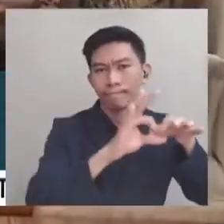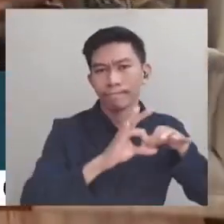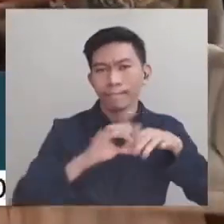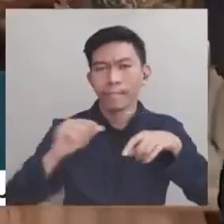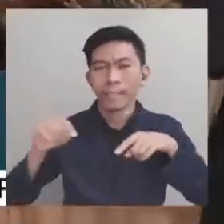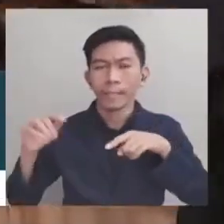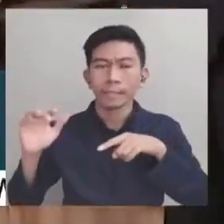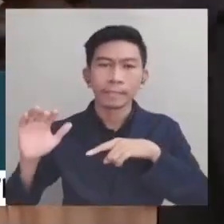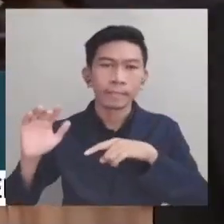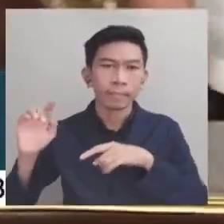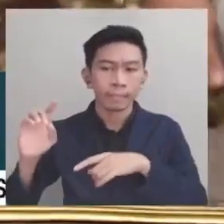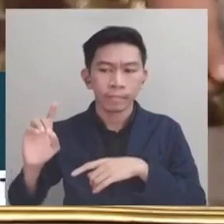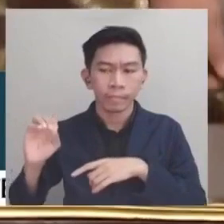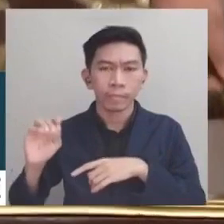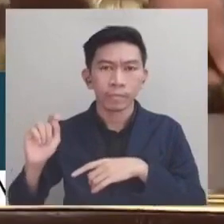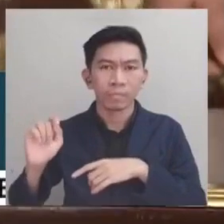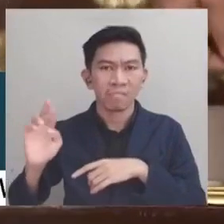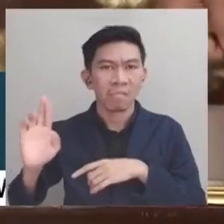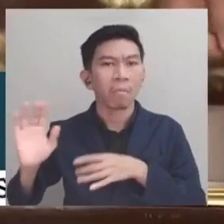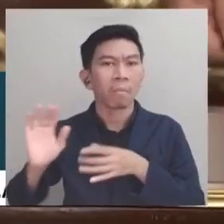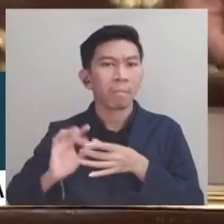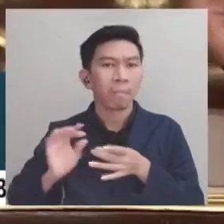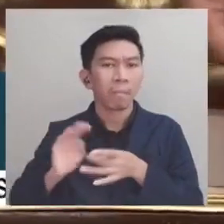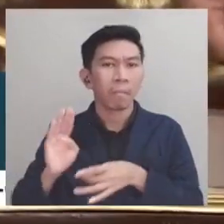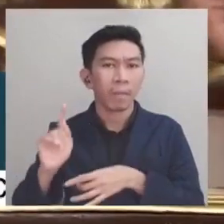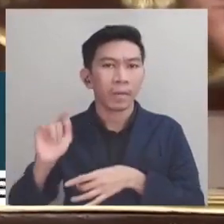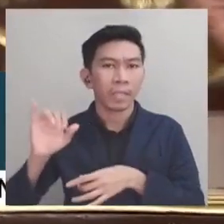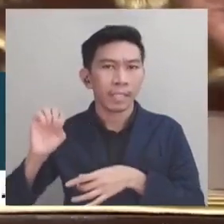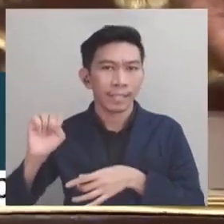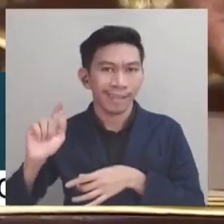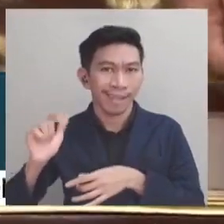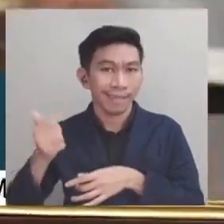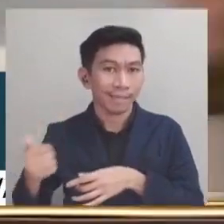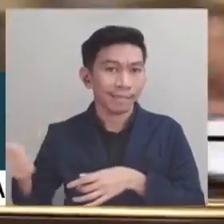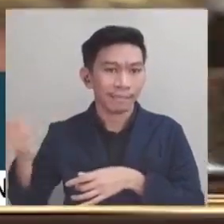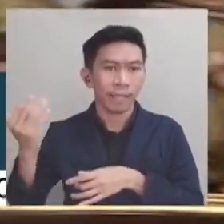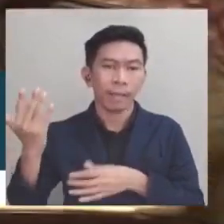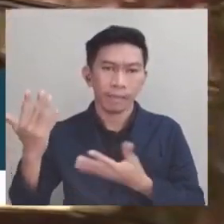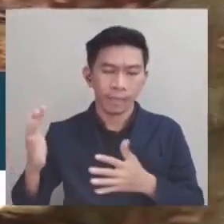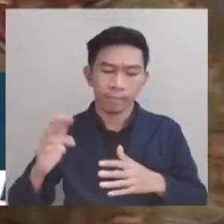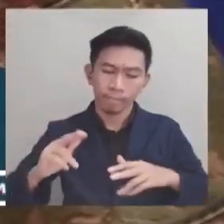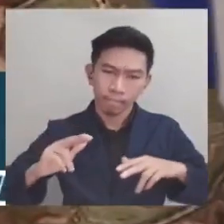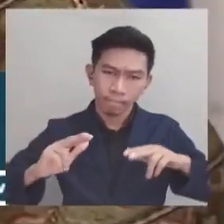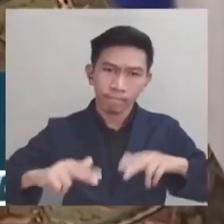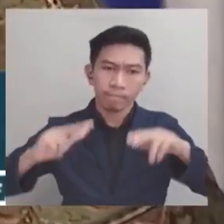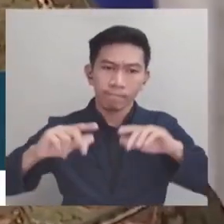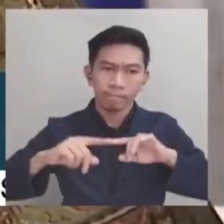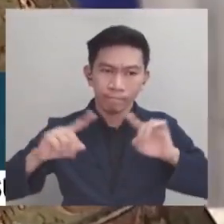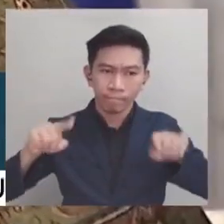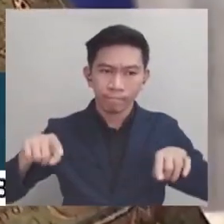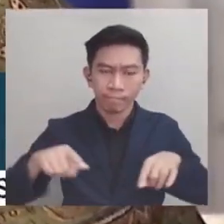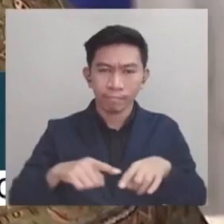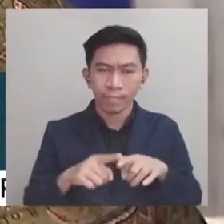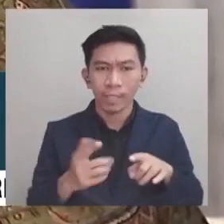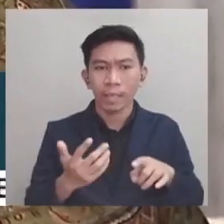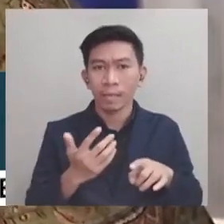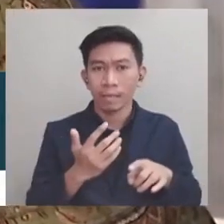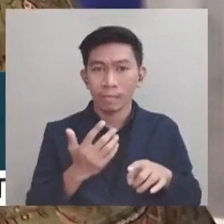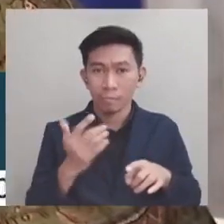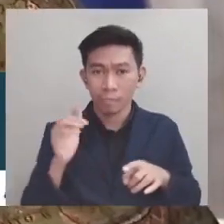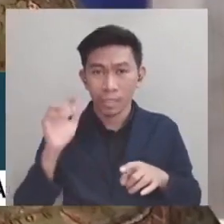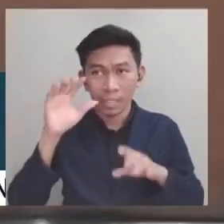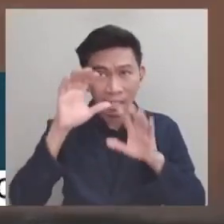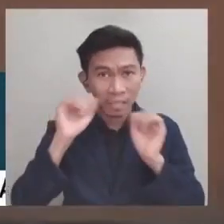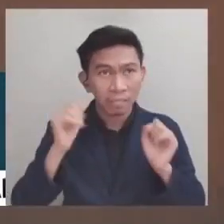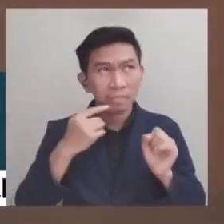Transportation Secretary Jaime Bautista. Bautista signed the contract packages on behalf of the government, which the president said could generate around